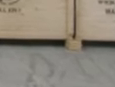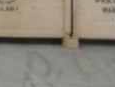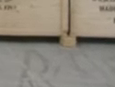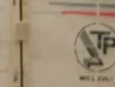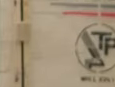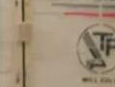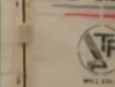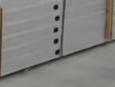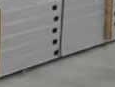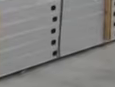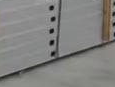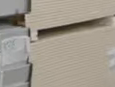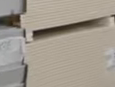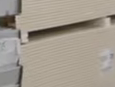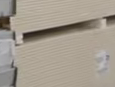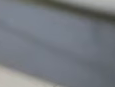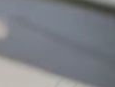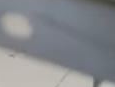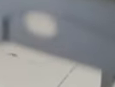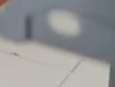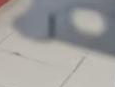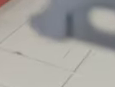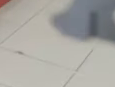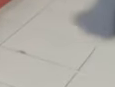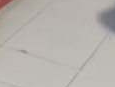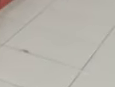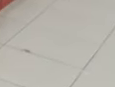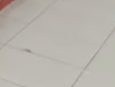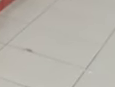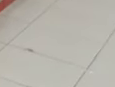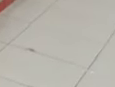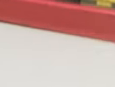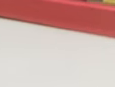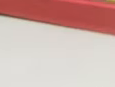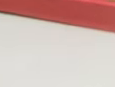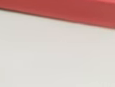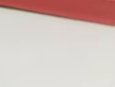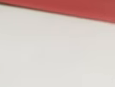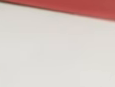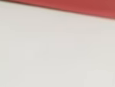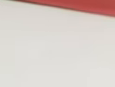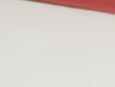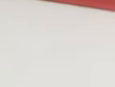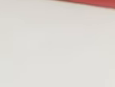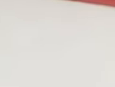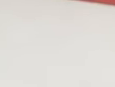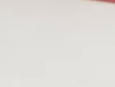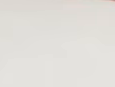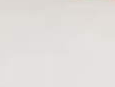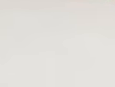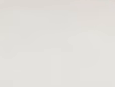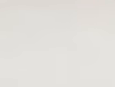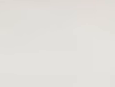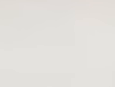various products such as plywood, sheetrock, metal stud, and a whole array of bulk construction products. So you can expect the same high level of service that you have